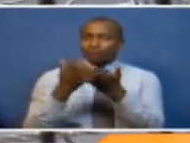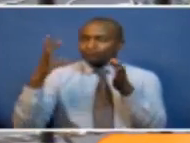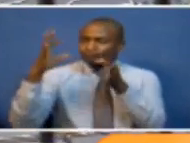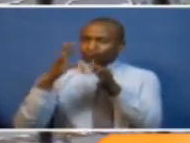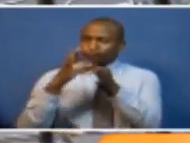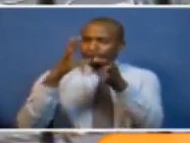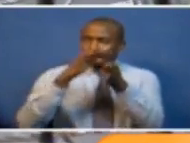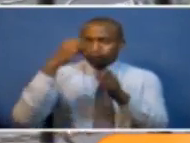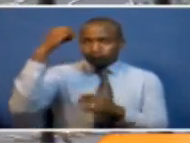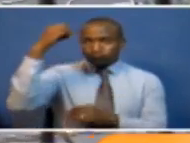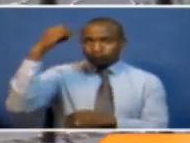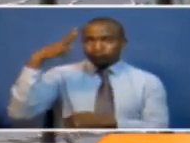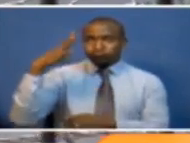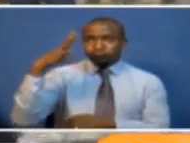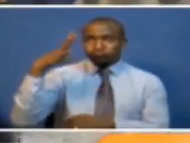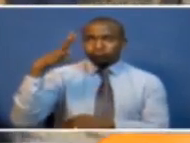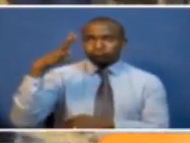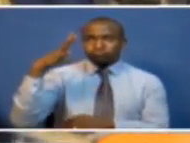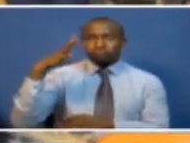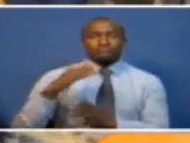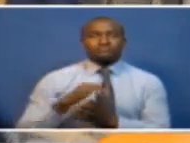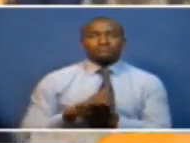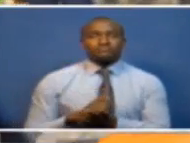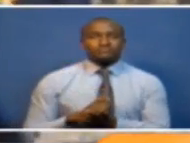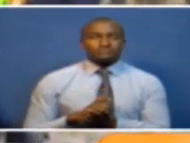the national grid.